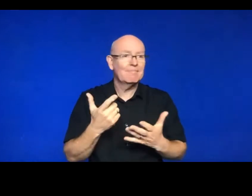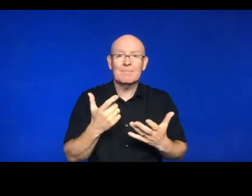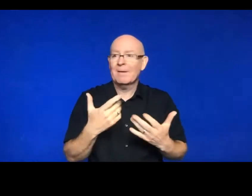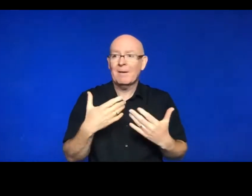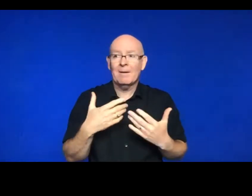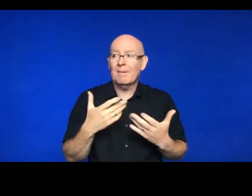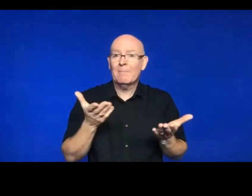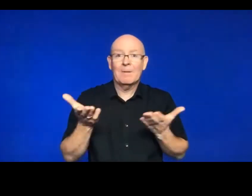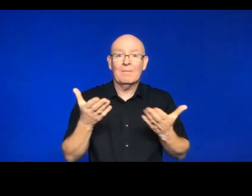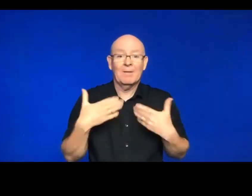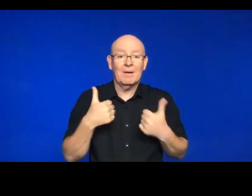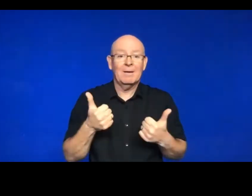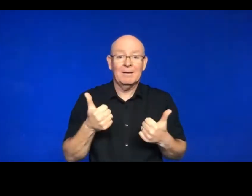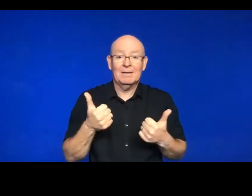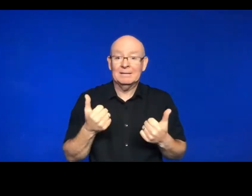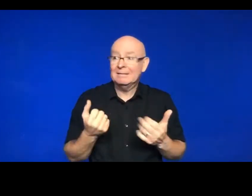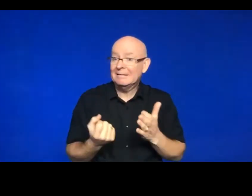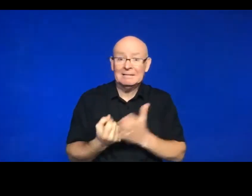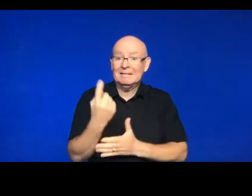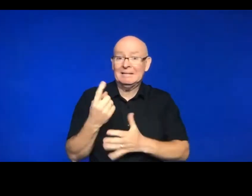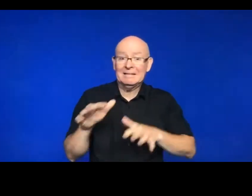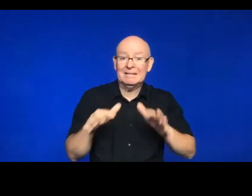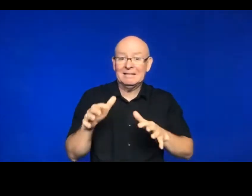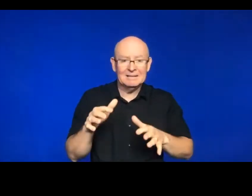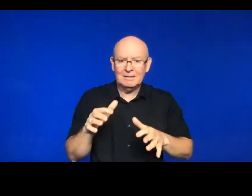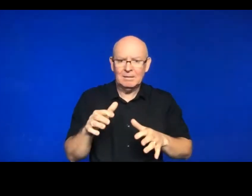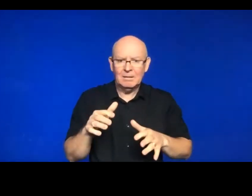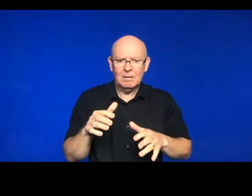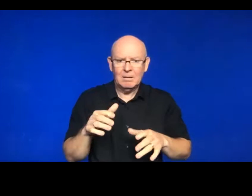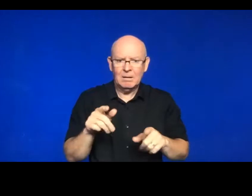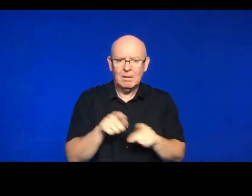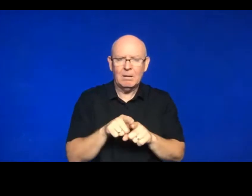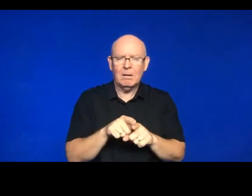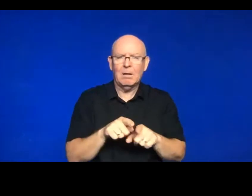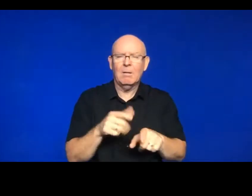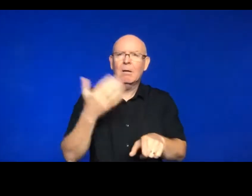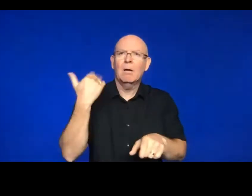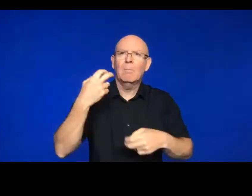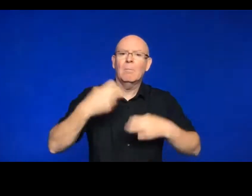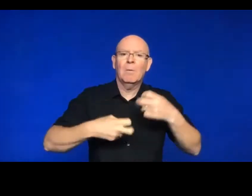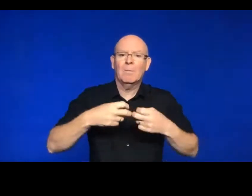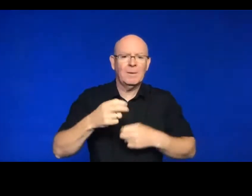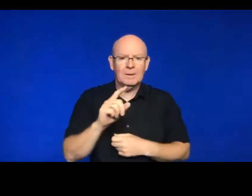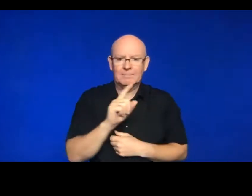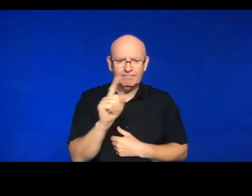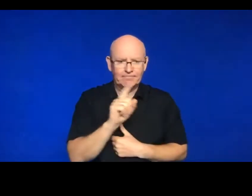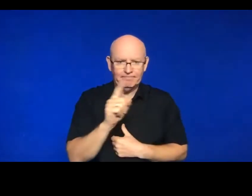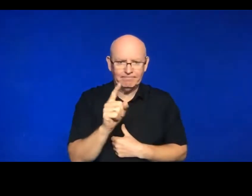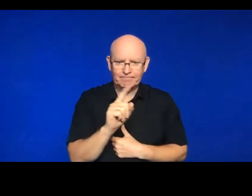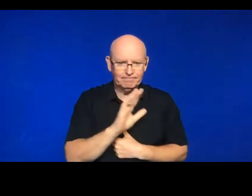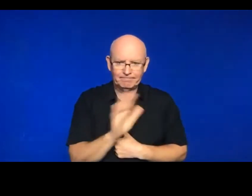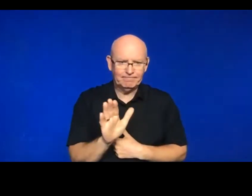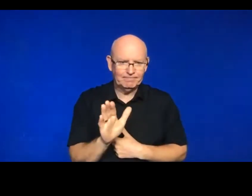situation that we have been confronted at this point. And what we need to make sure is